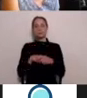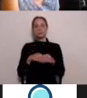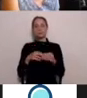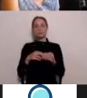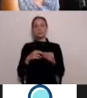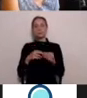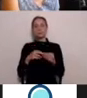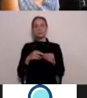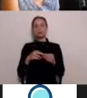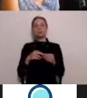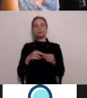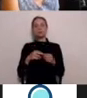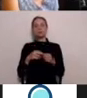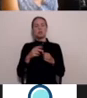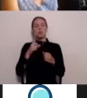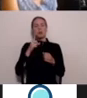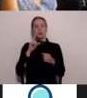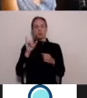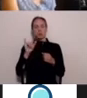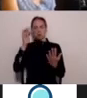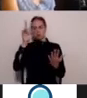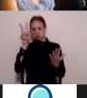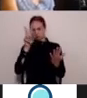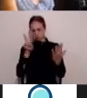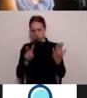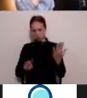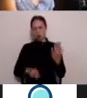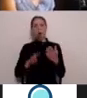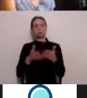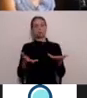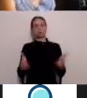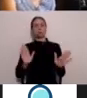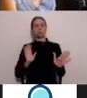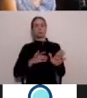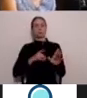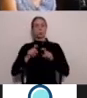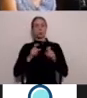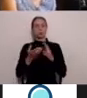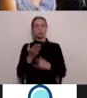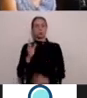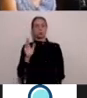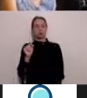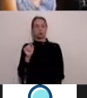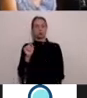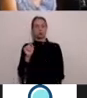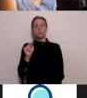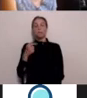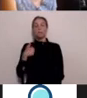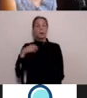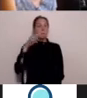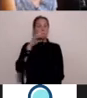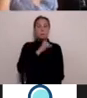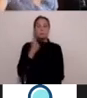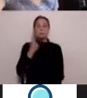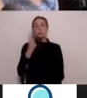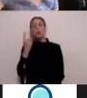end of the questions that we've had through the chat so far. Please let me know if I have missed one or if somebody else has an additional